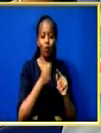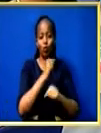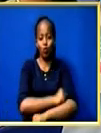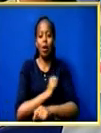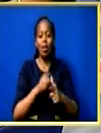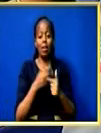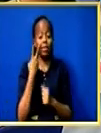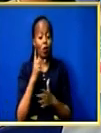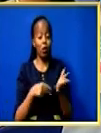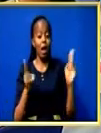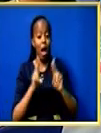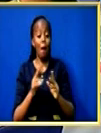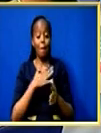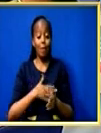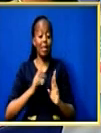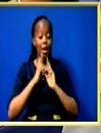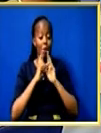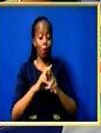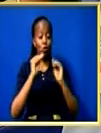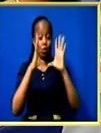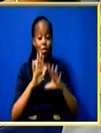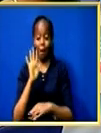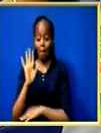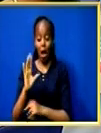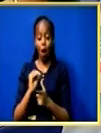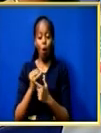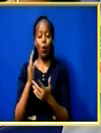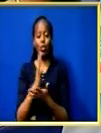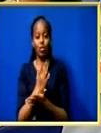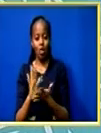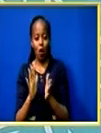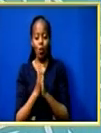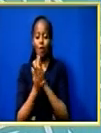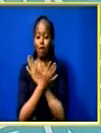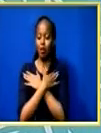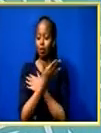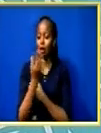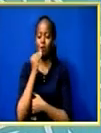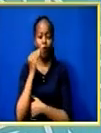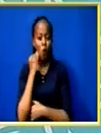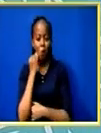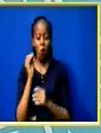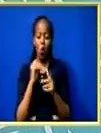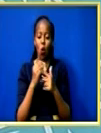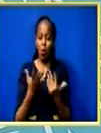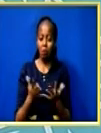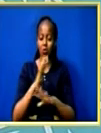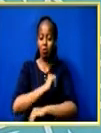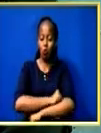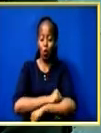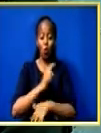Yeah, and and see how it will report it perform. to your. You can report it to your teacher or share with your Friends at friends home, in actually. school. Yeah, or What even.